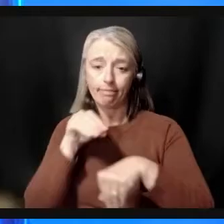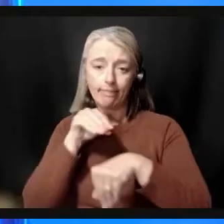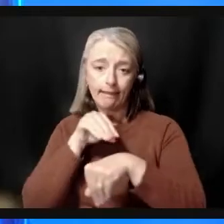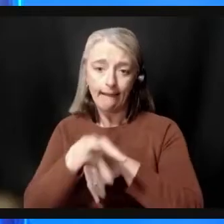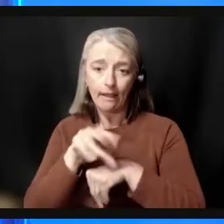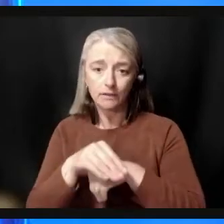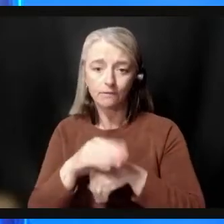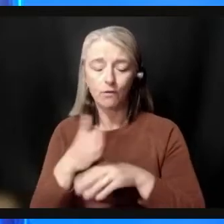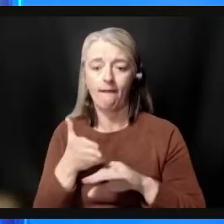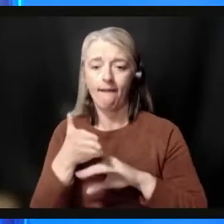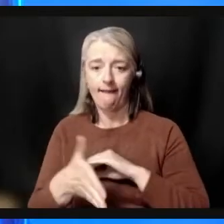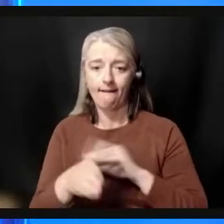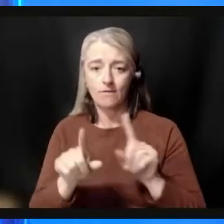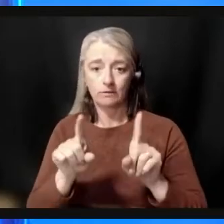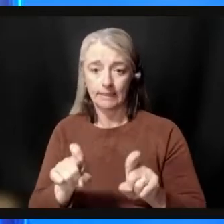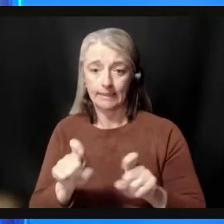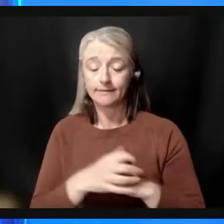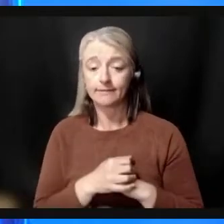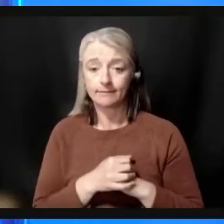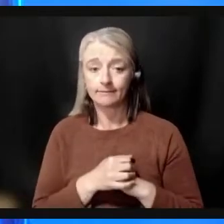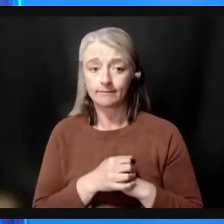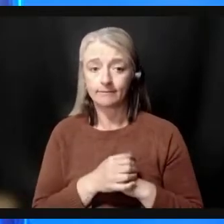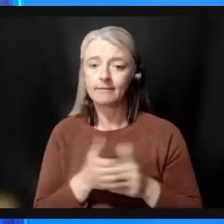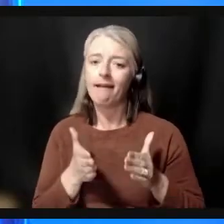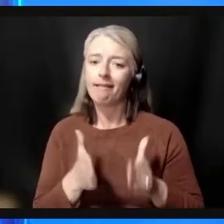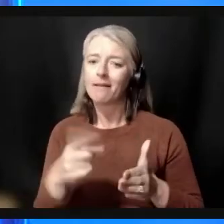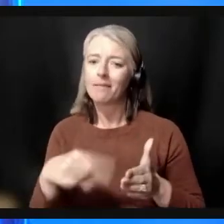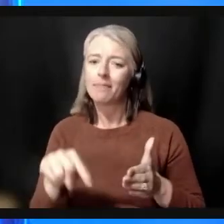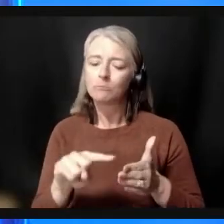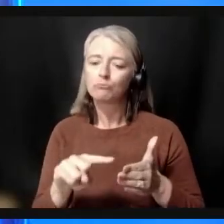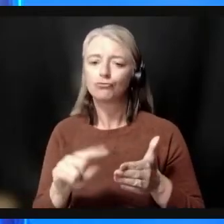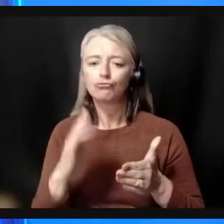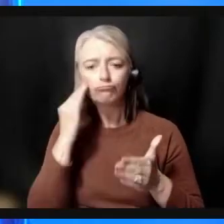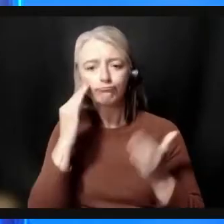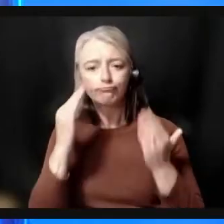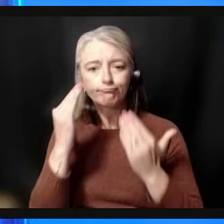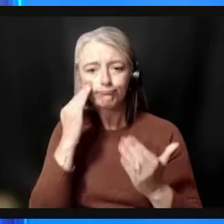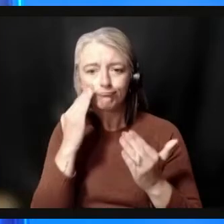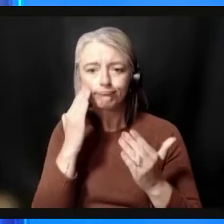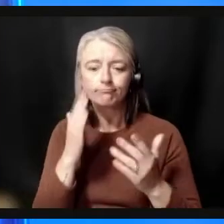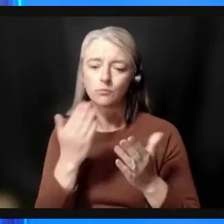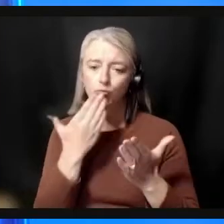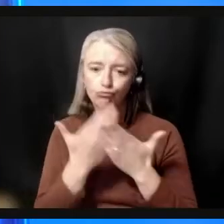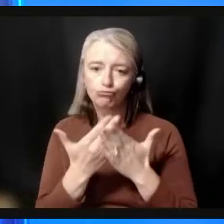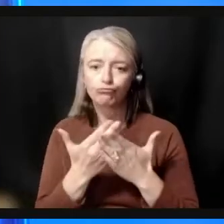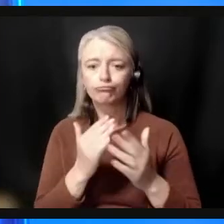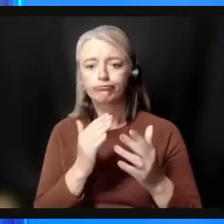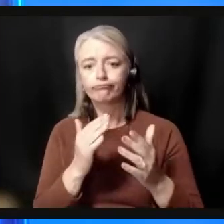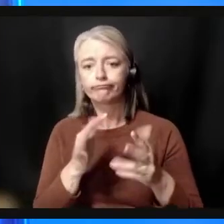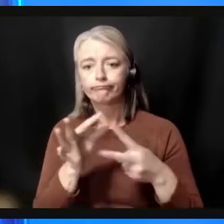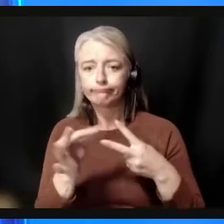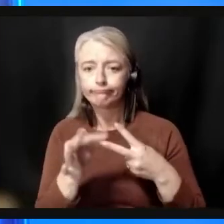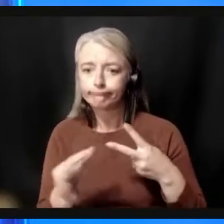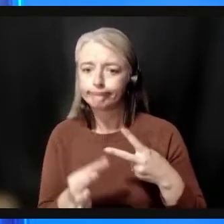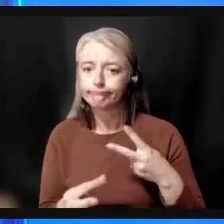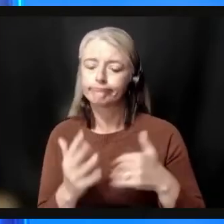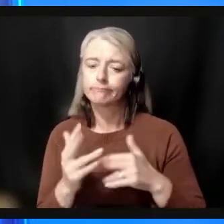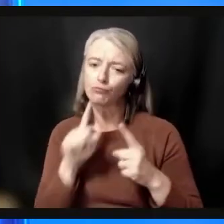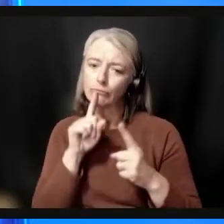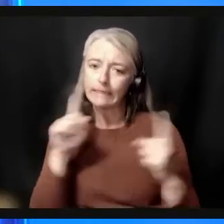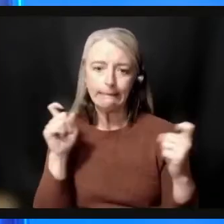post-test counseling, and it allows them to elevate to the level of performance that they can and talk through these really complicated